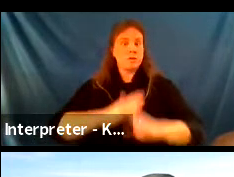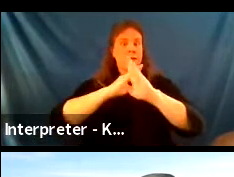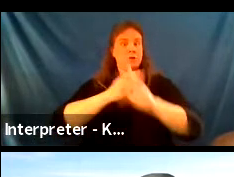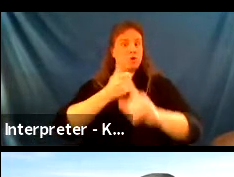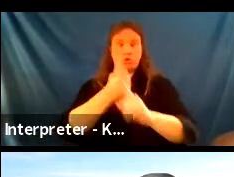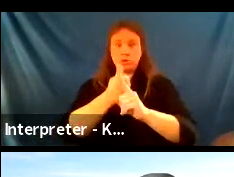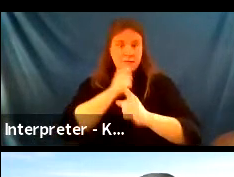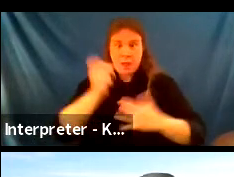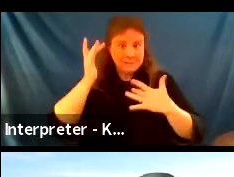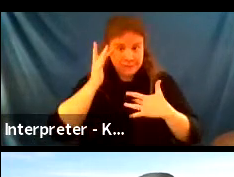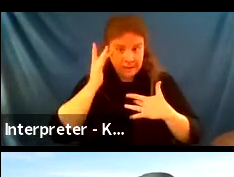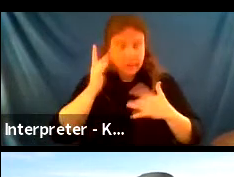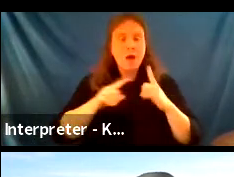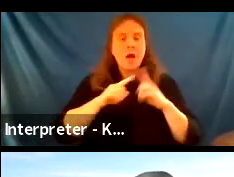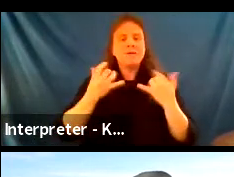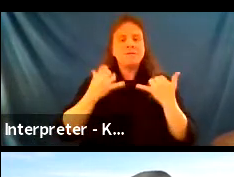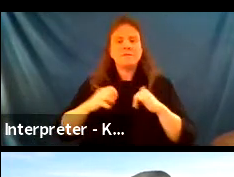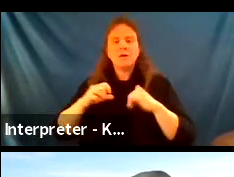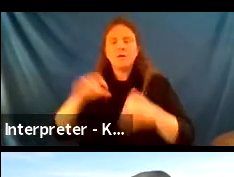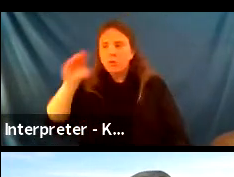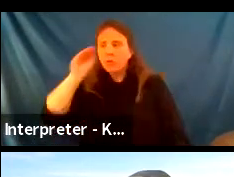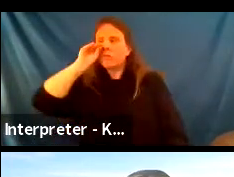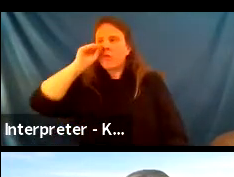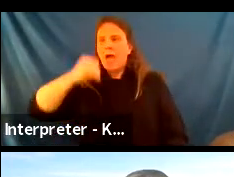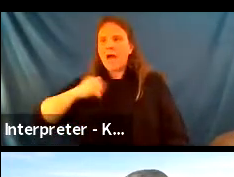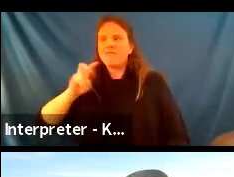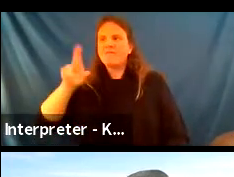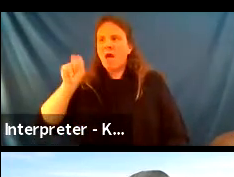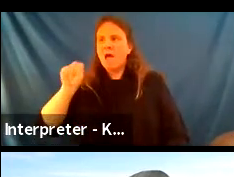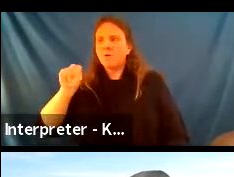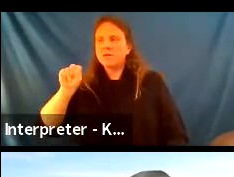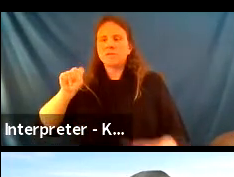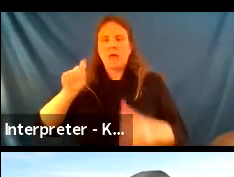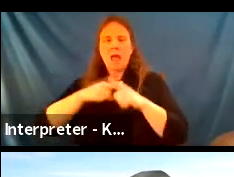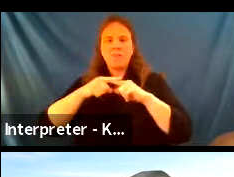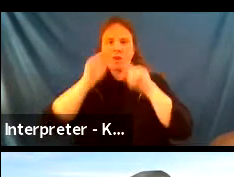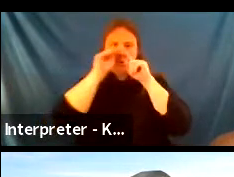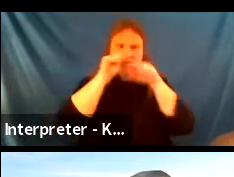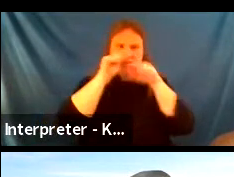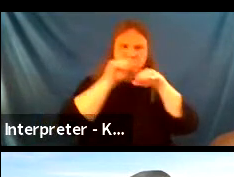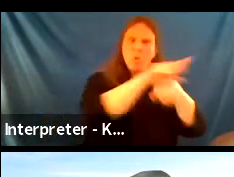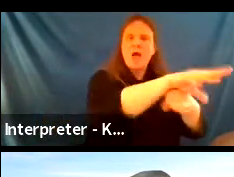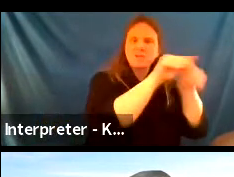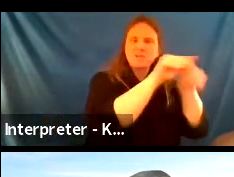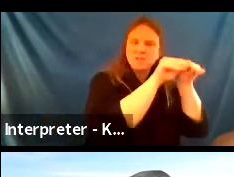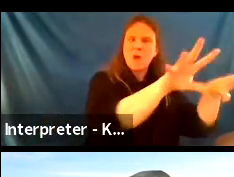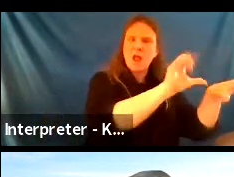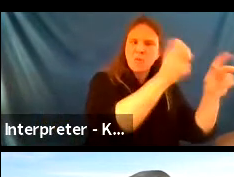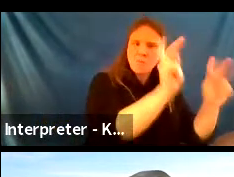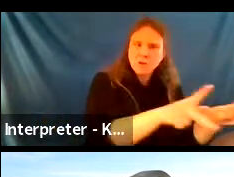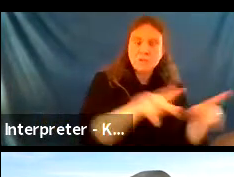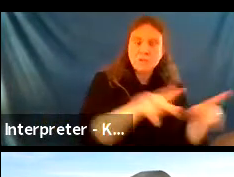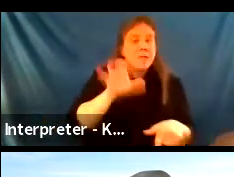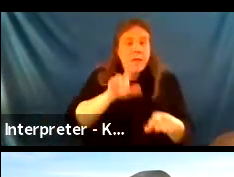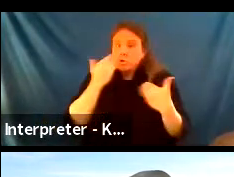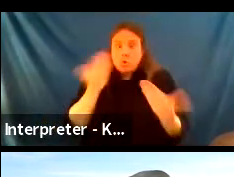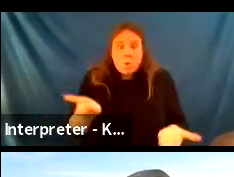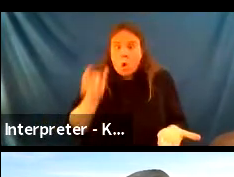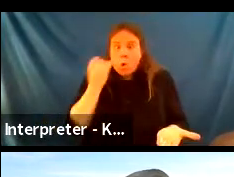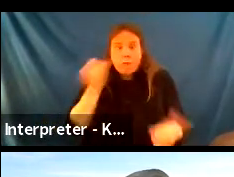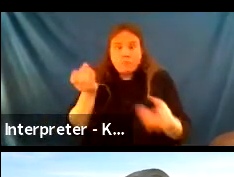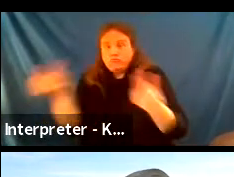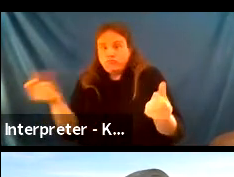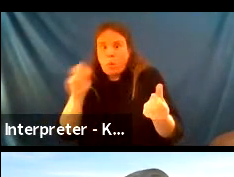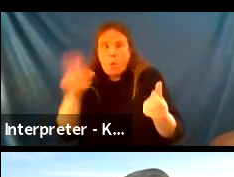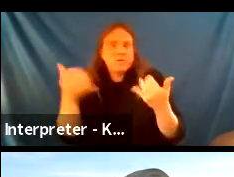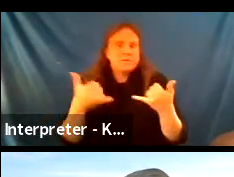could transmit it. And we will learn about that in the coming months. But for now, we don't know the answer to that. So for that